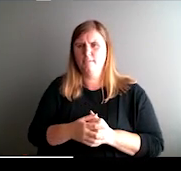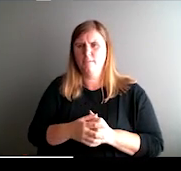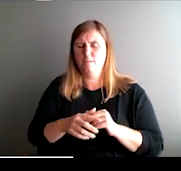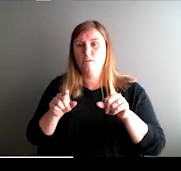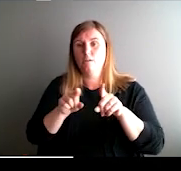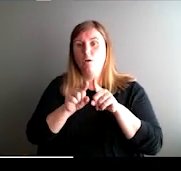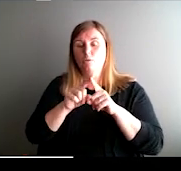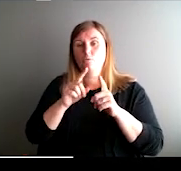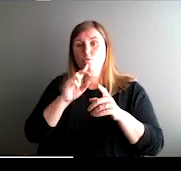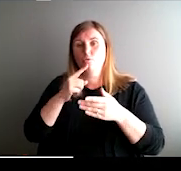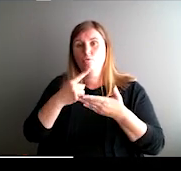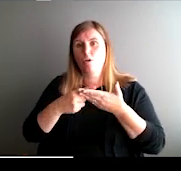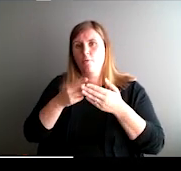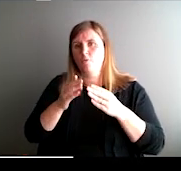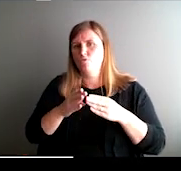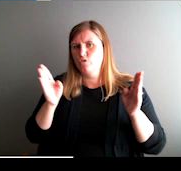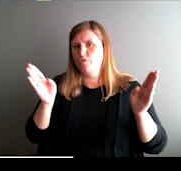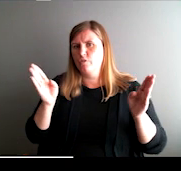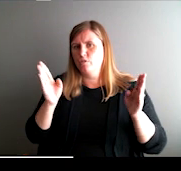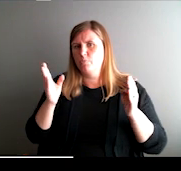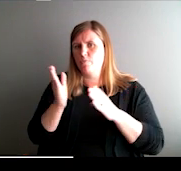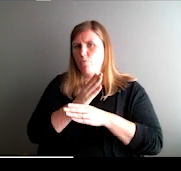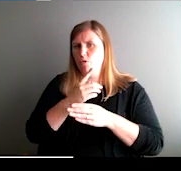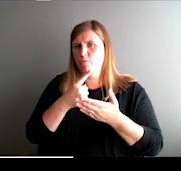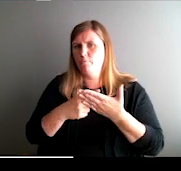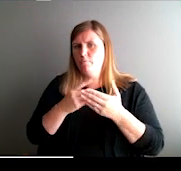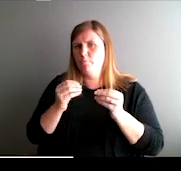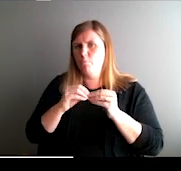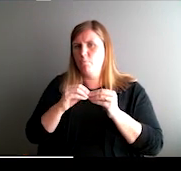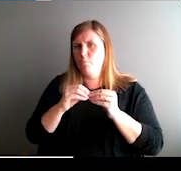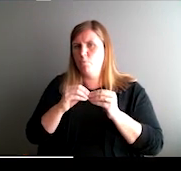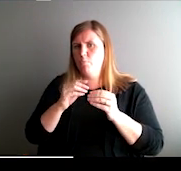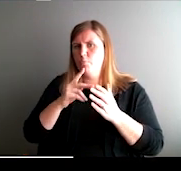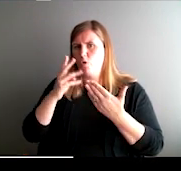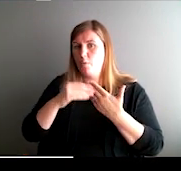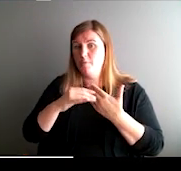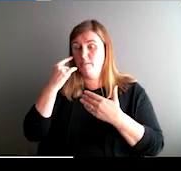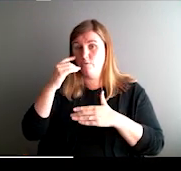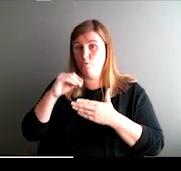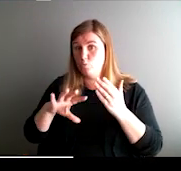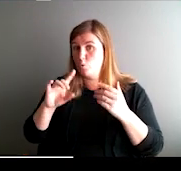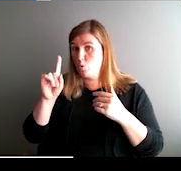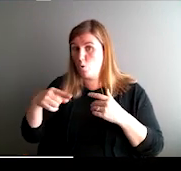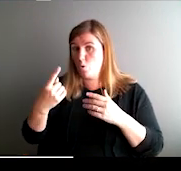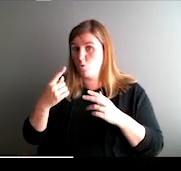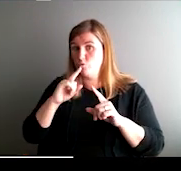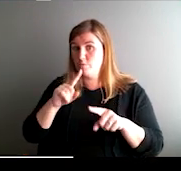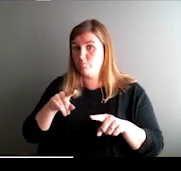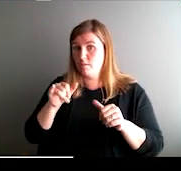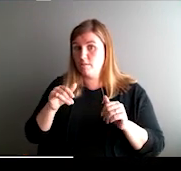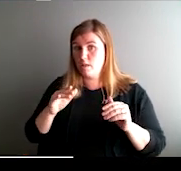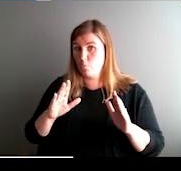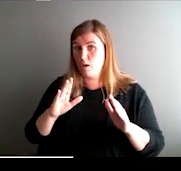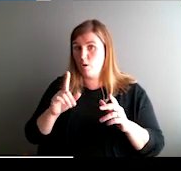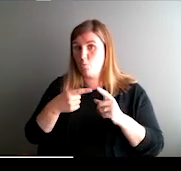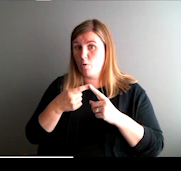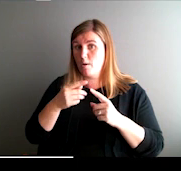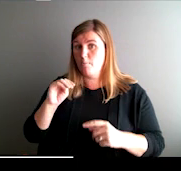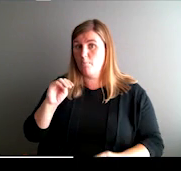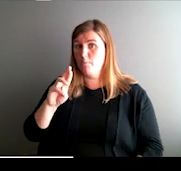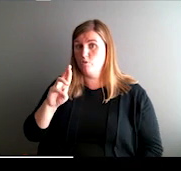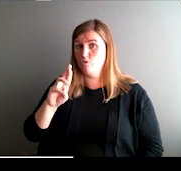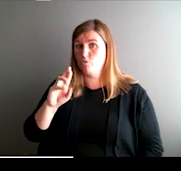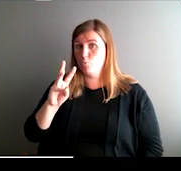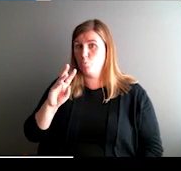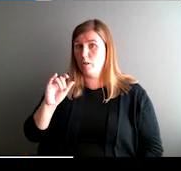for generalization before moving to new programs. If the student only responds this way when Mr. Willow works